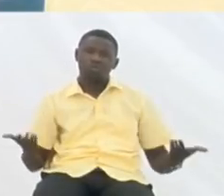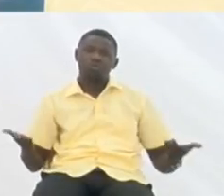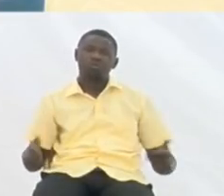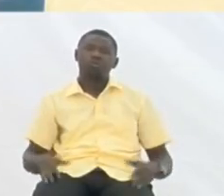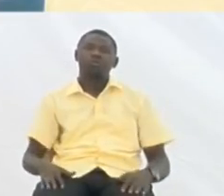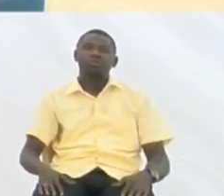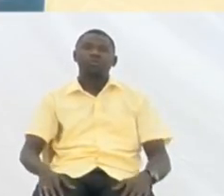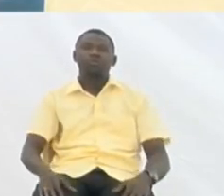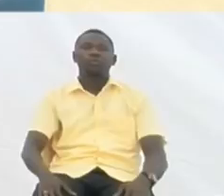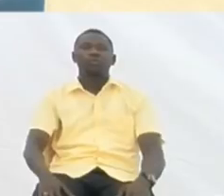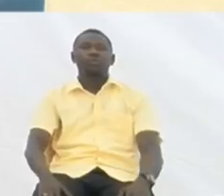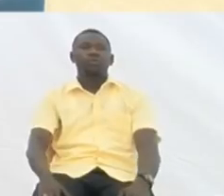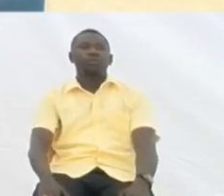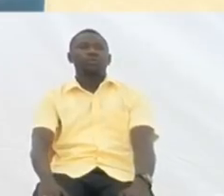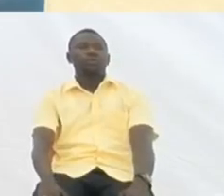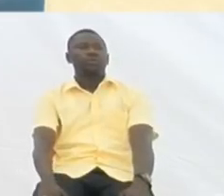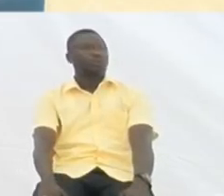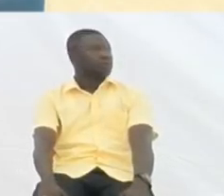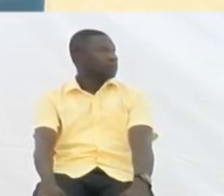Job la wo bungo konoje